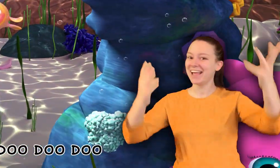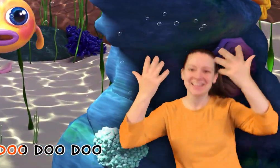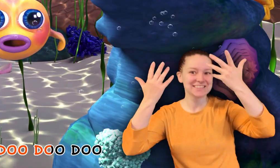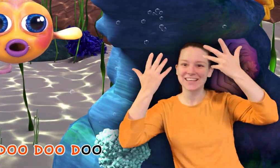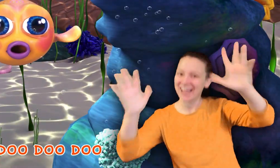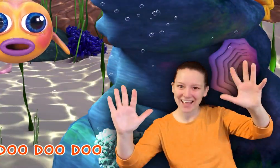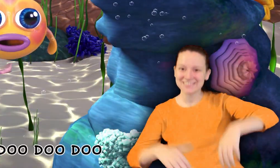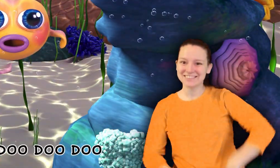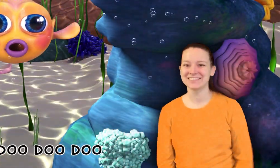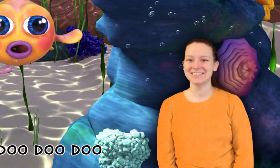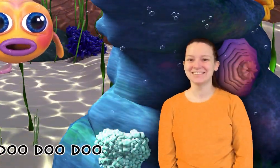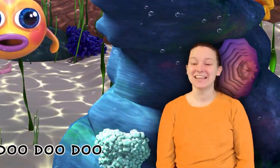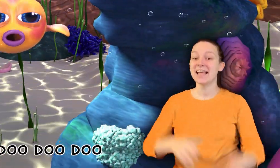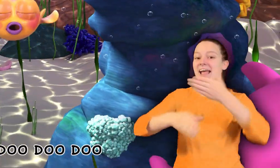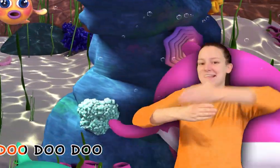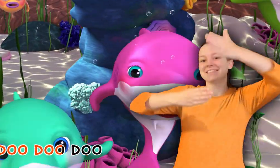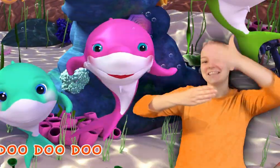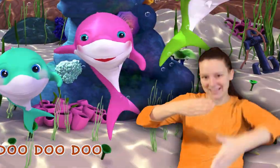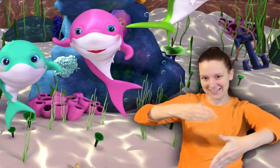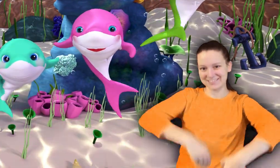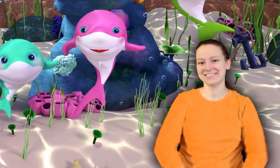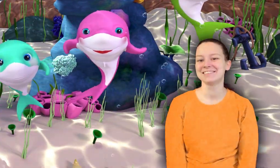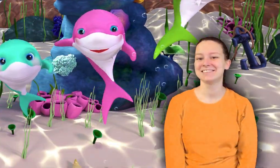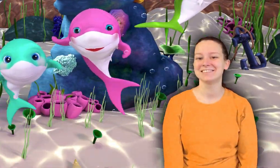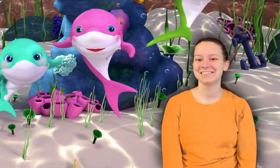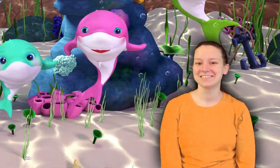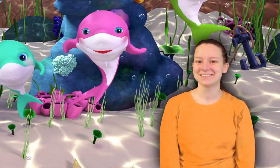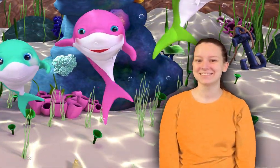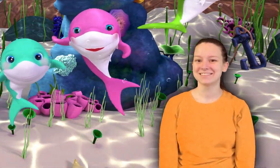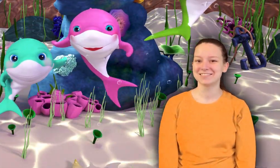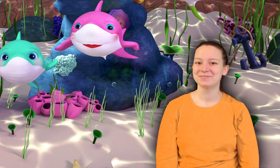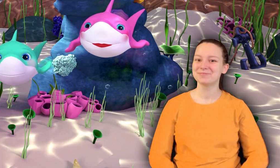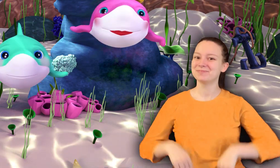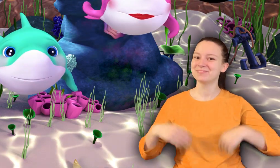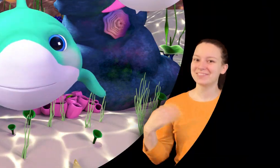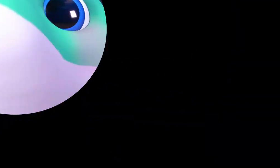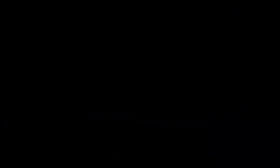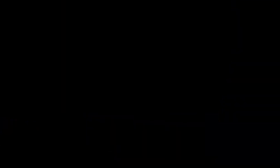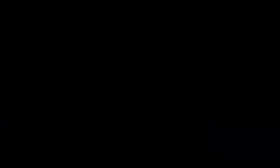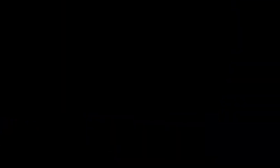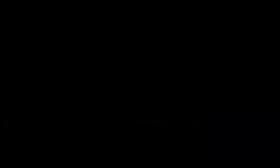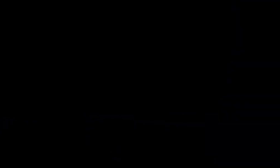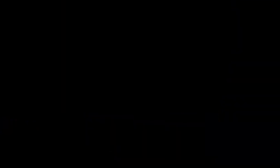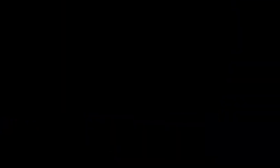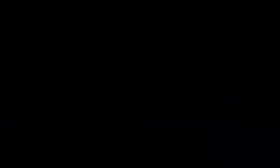end, it's the end, it's the end.